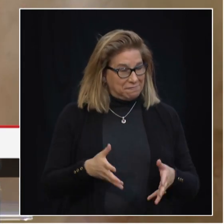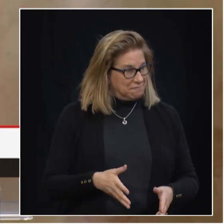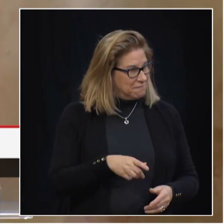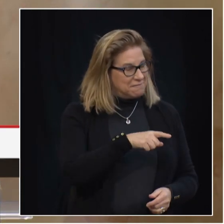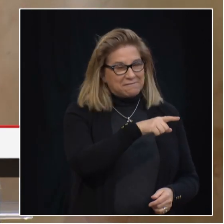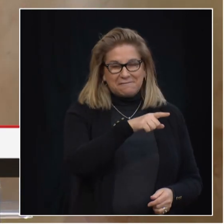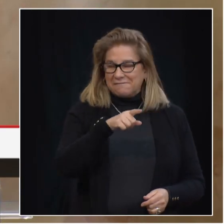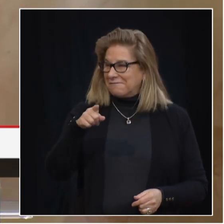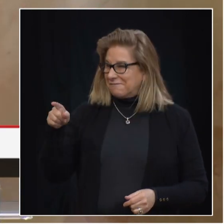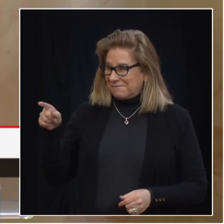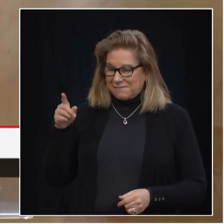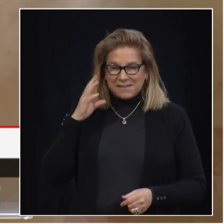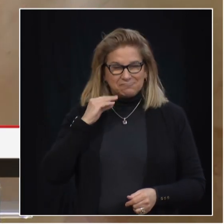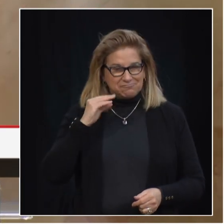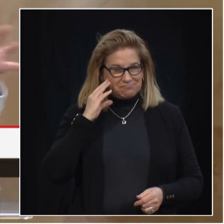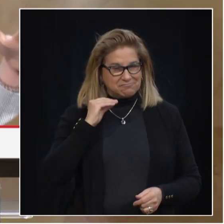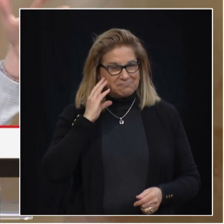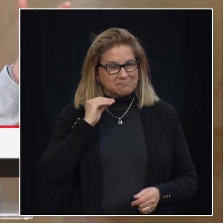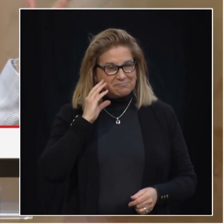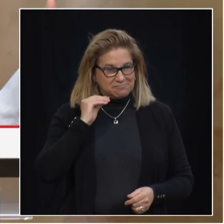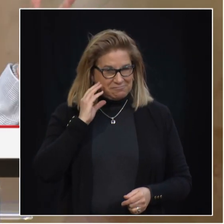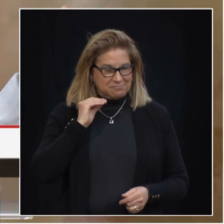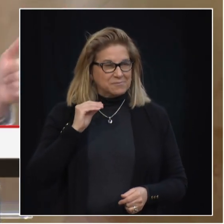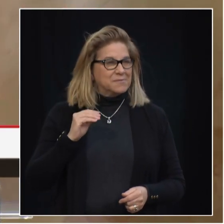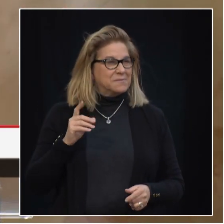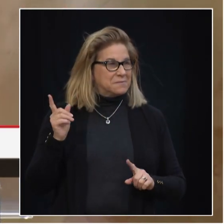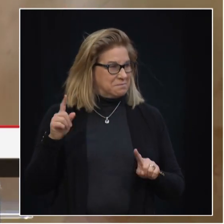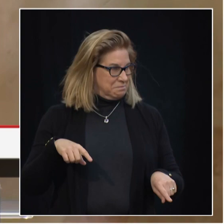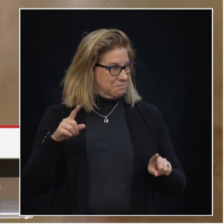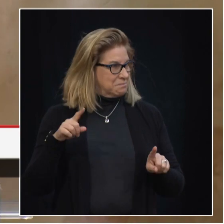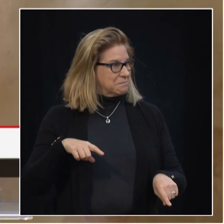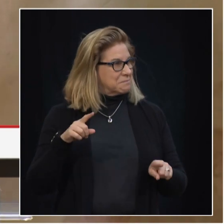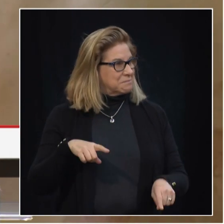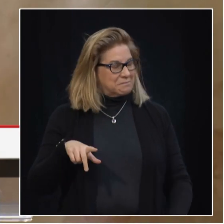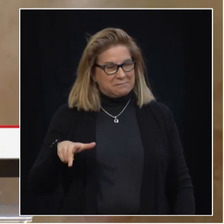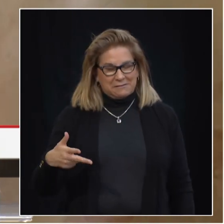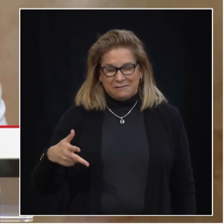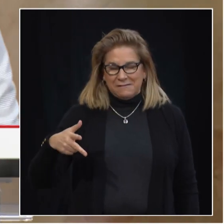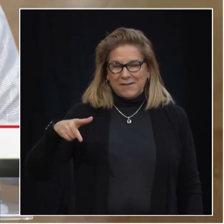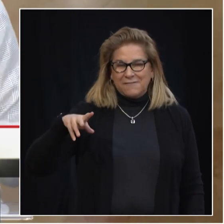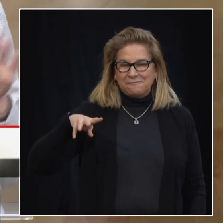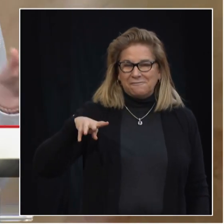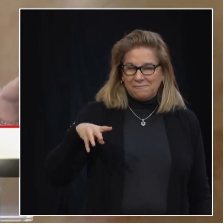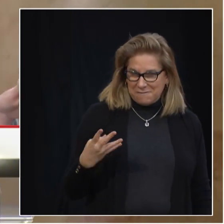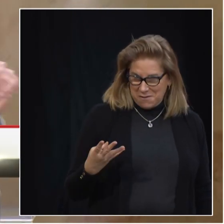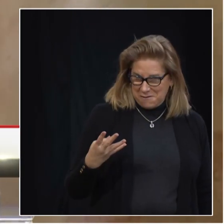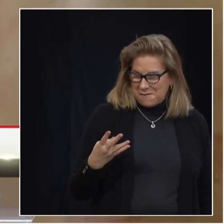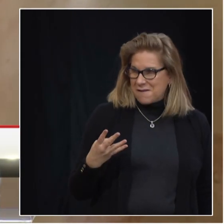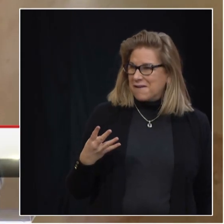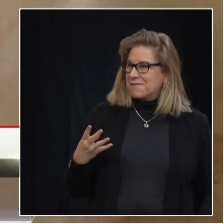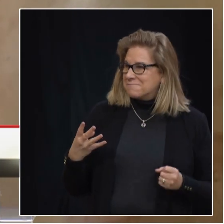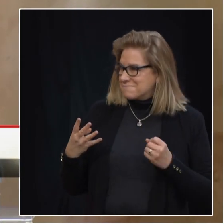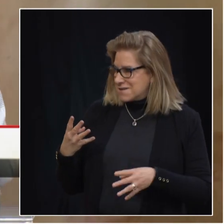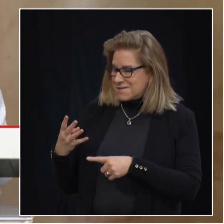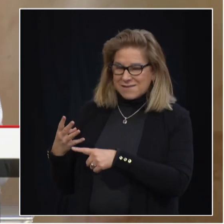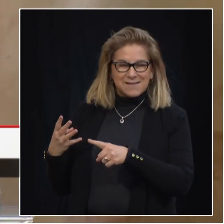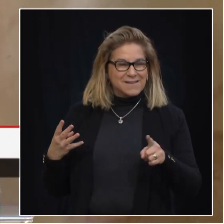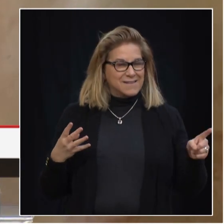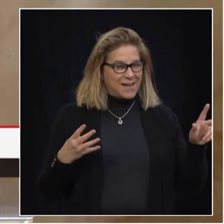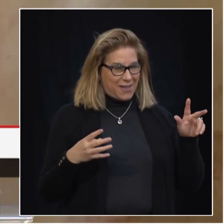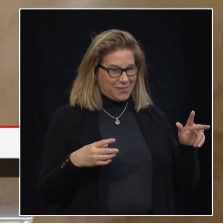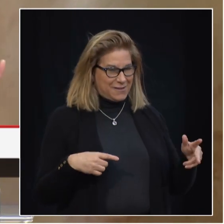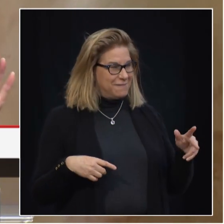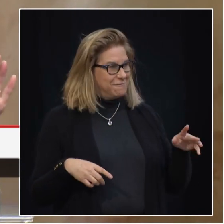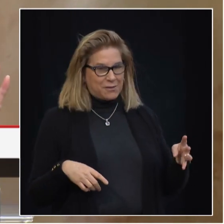seat. We got a lot of experienced March Madnessers here. Okay, so last one. Who's